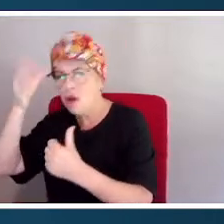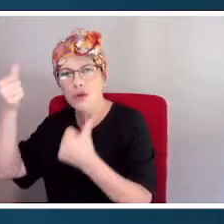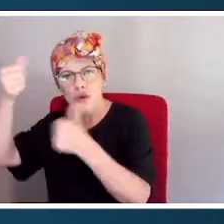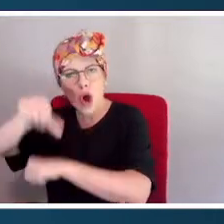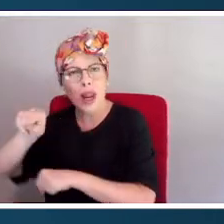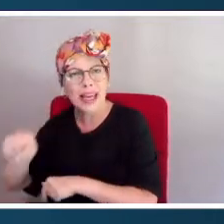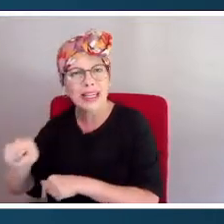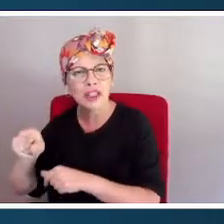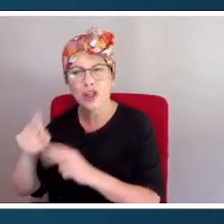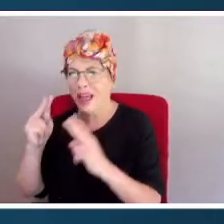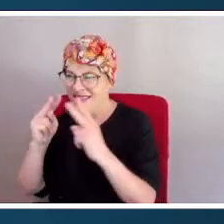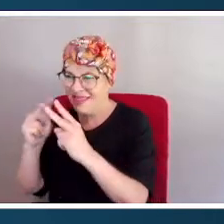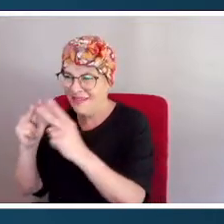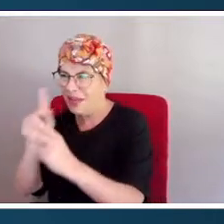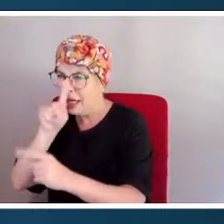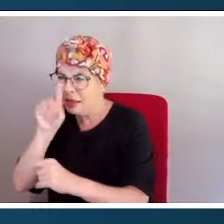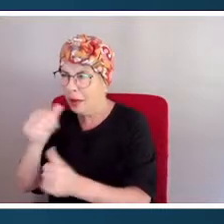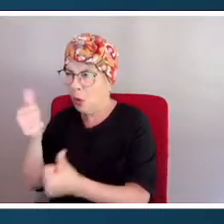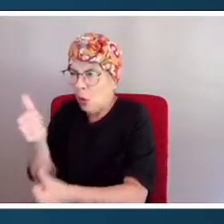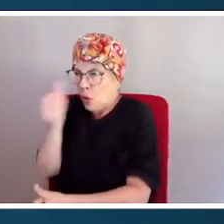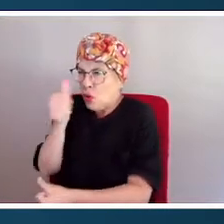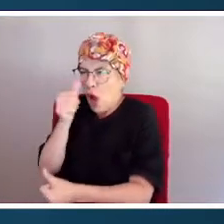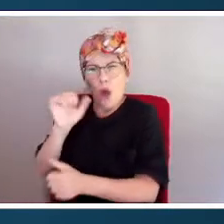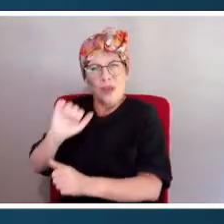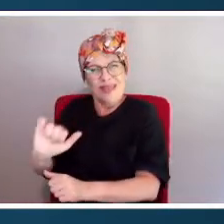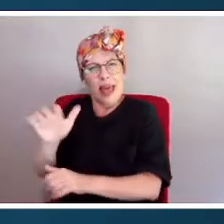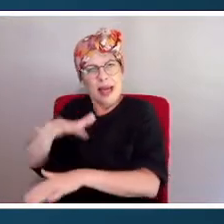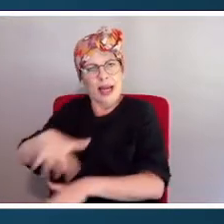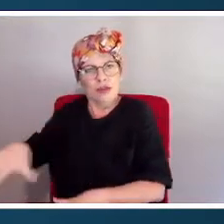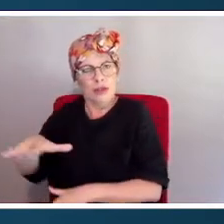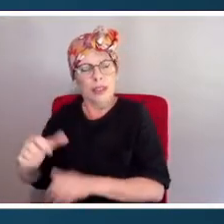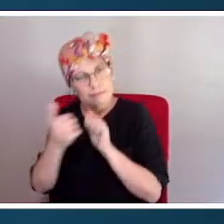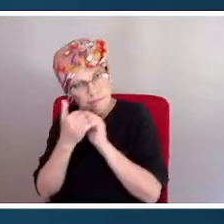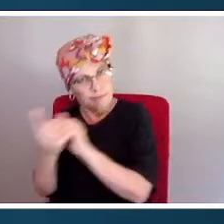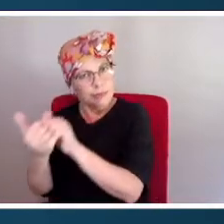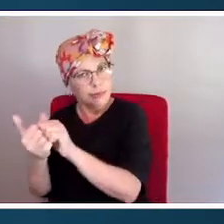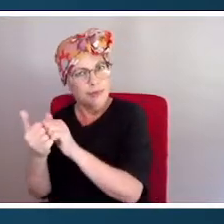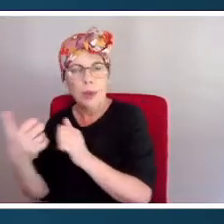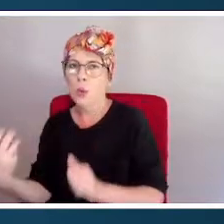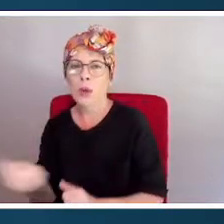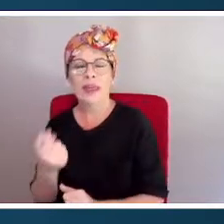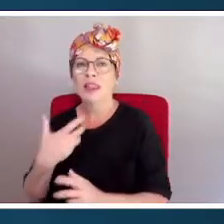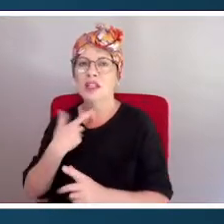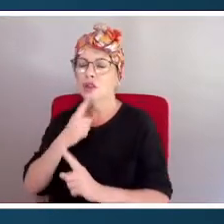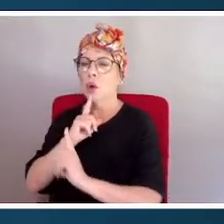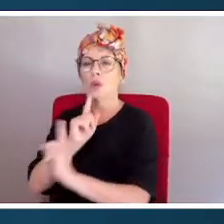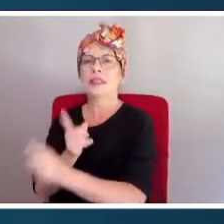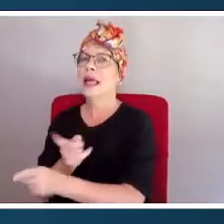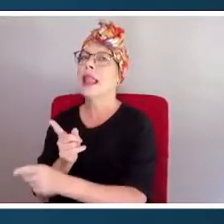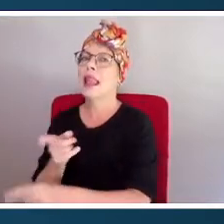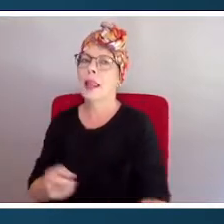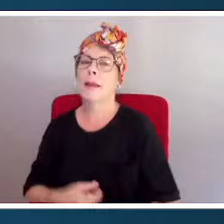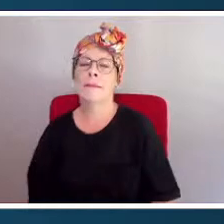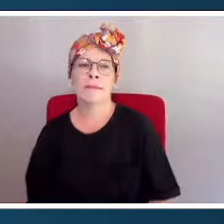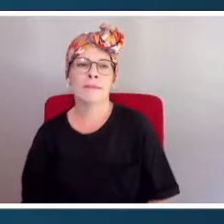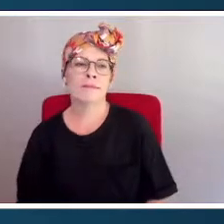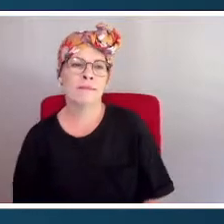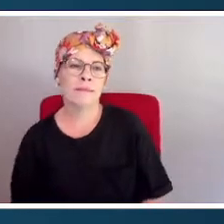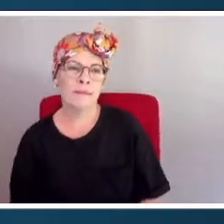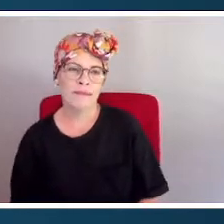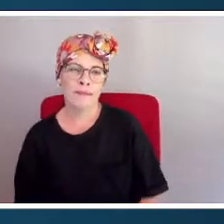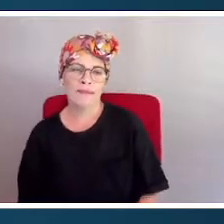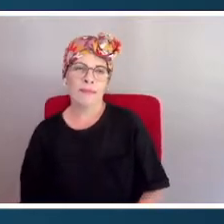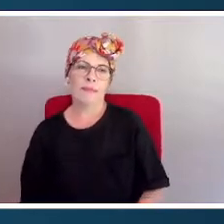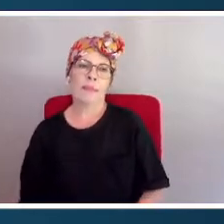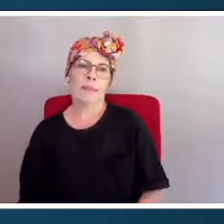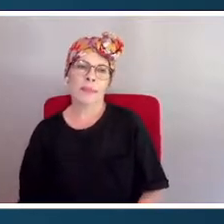dilute your practice. Fourth, I want to underscore the importance of